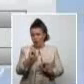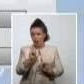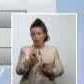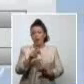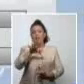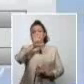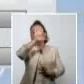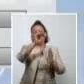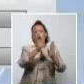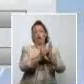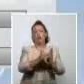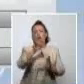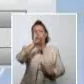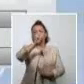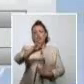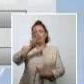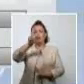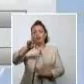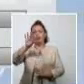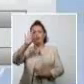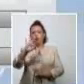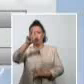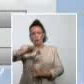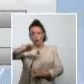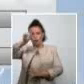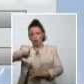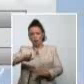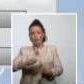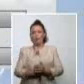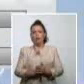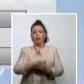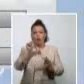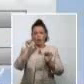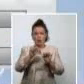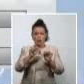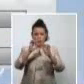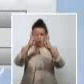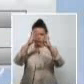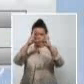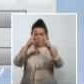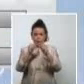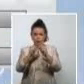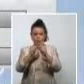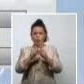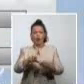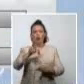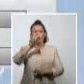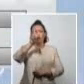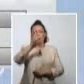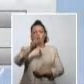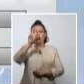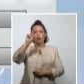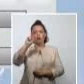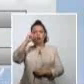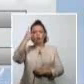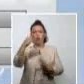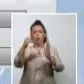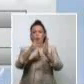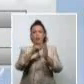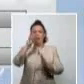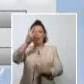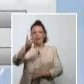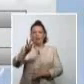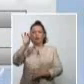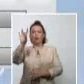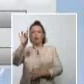2,844,712 confirmed cases. We are practically reaching 3 million. In one day,